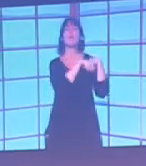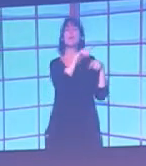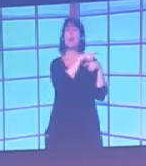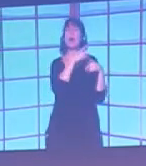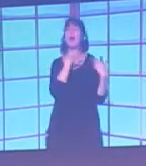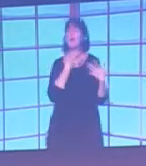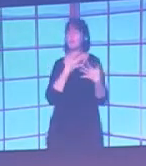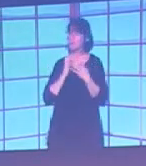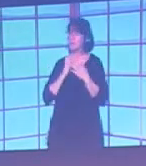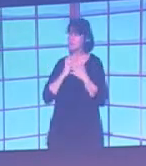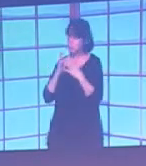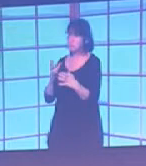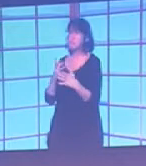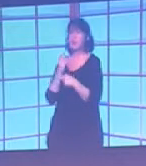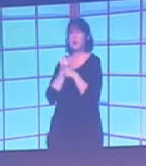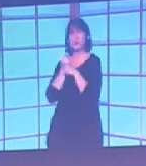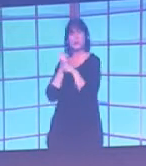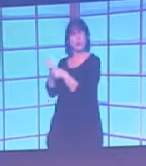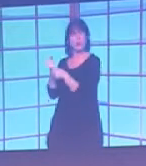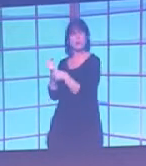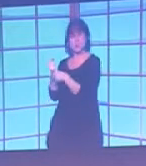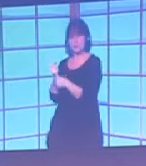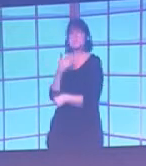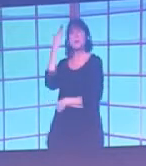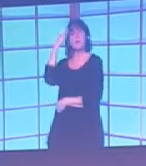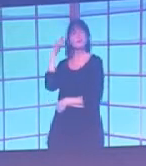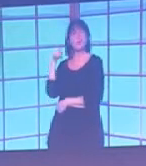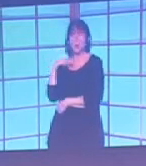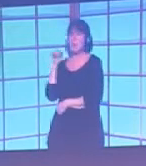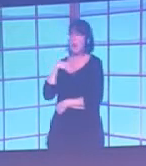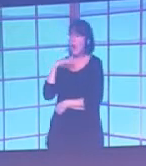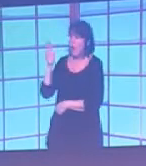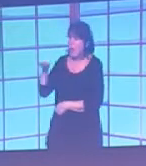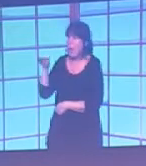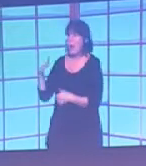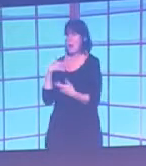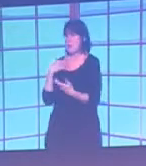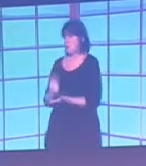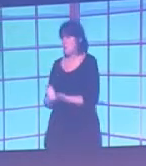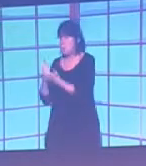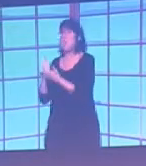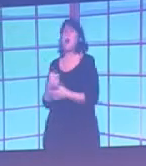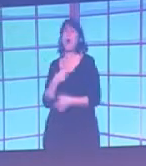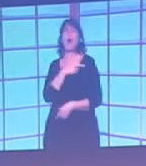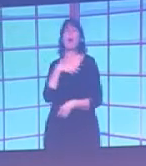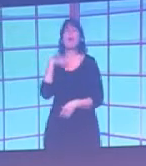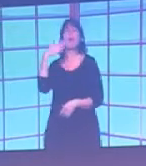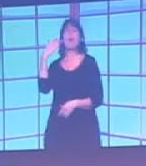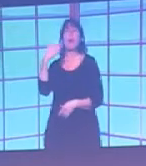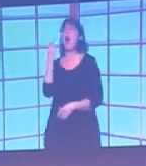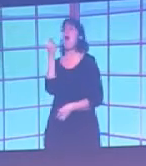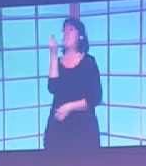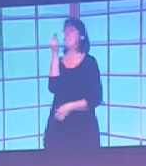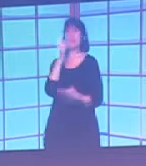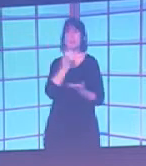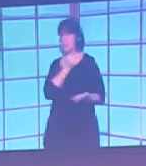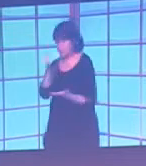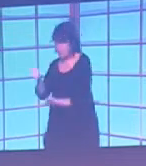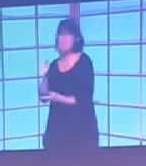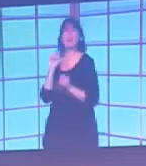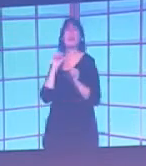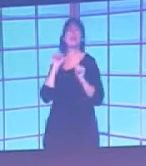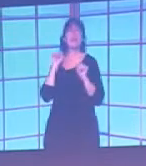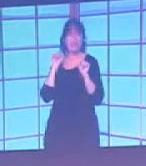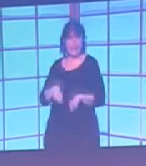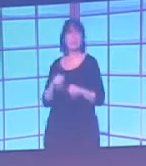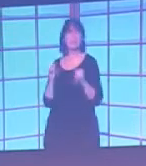then probably more likely to kind of support you, whether that be financially or in terms of time. You know, in terms of different projects, we've worked with